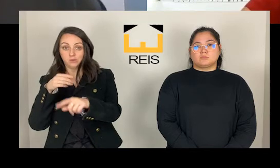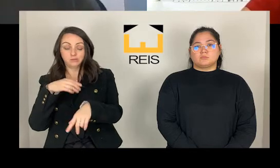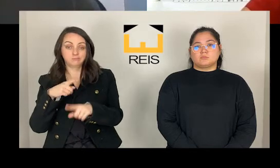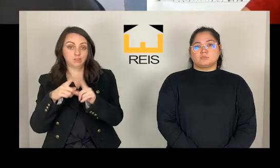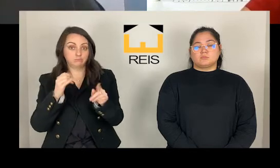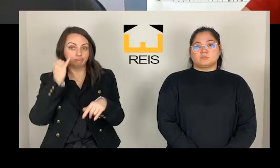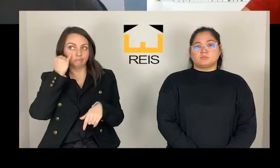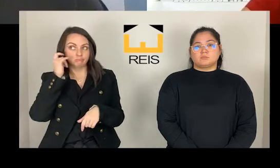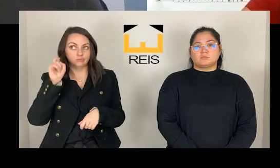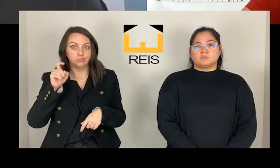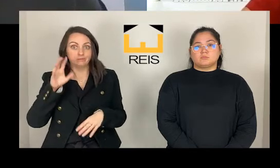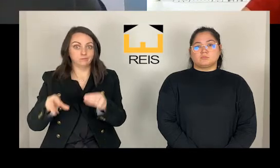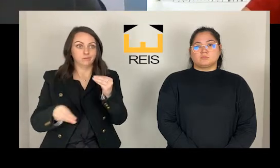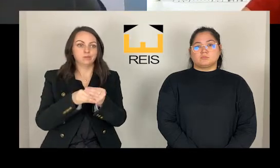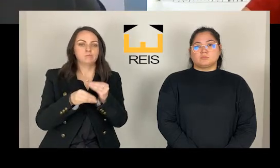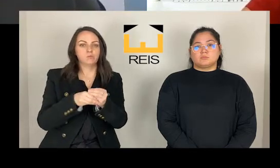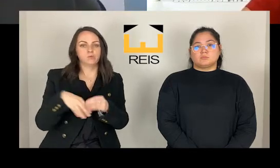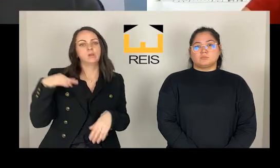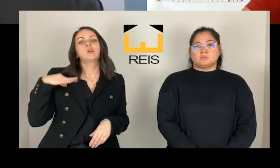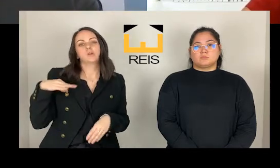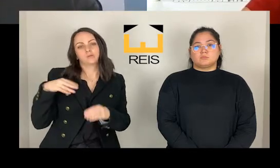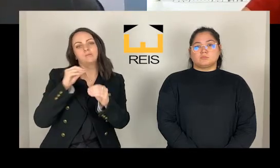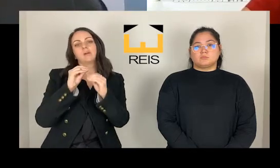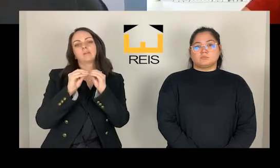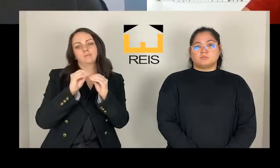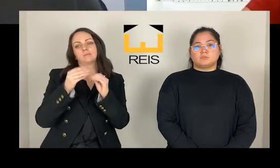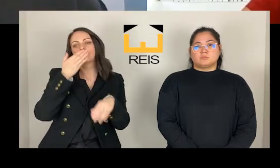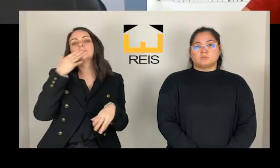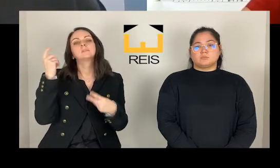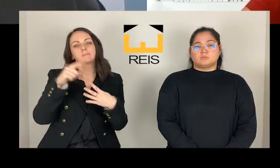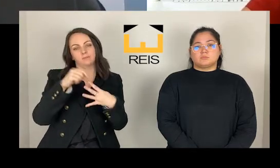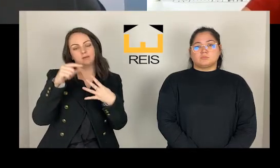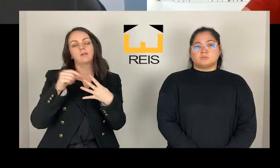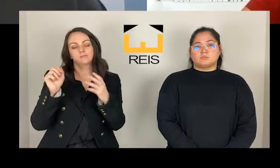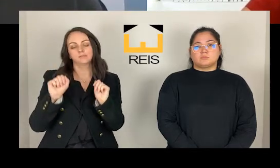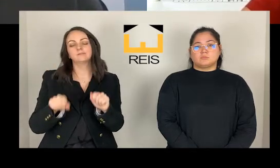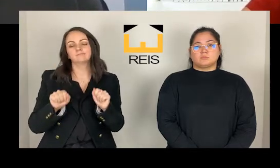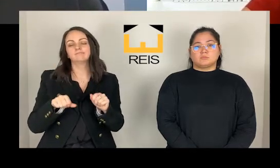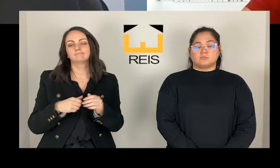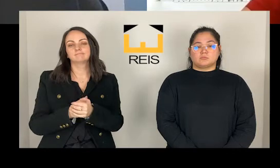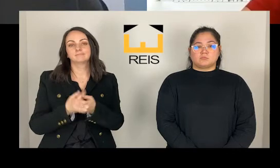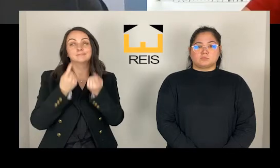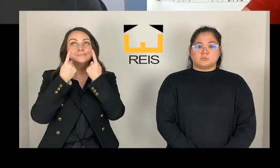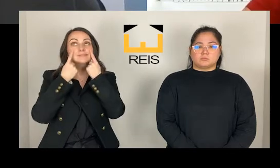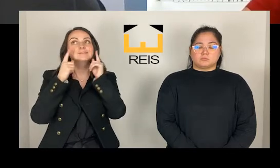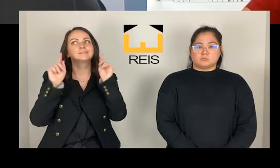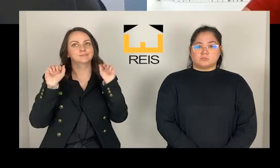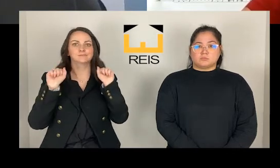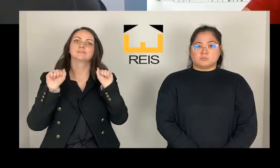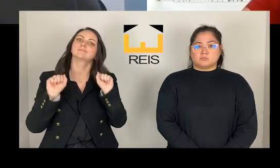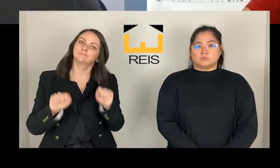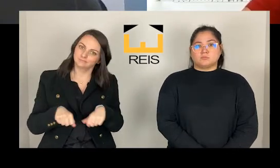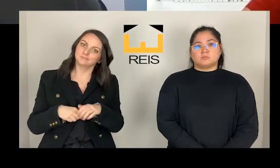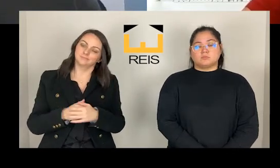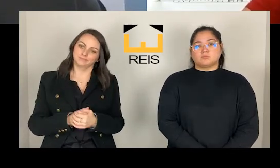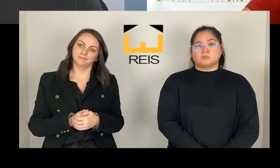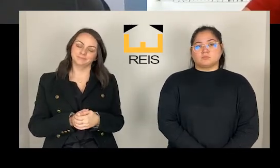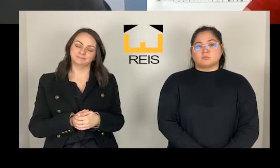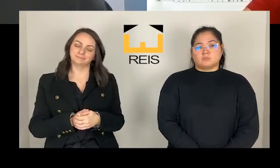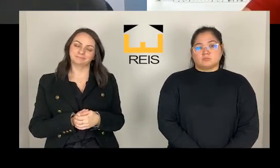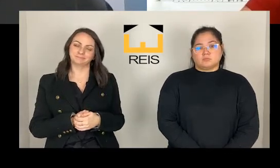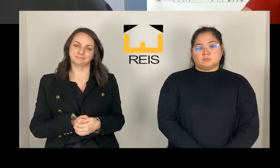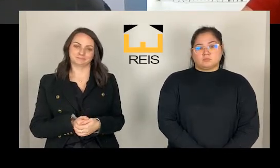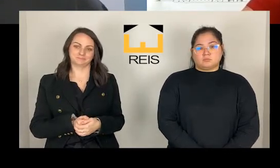that, then that's where credit repair would come in handy. And yes, they can be very successful at doing that and setting a time frame in which they should be able